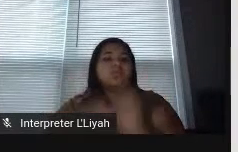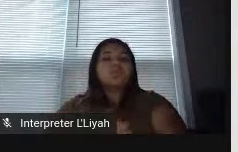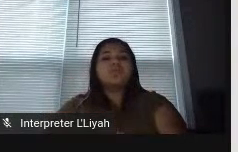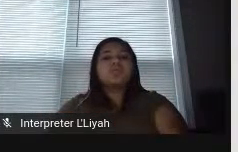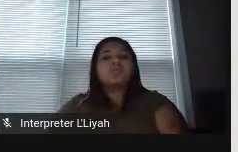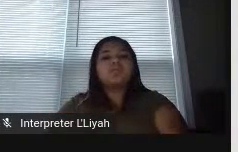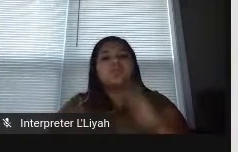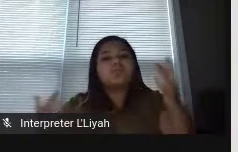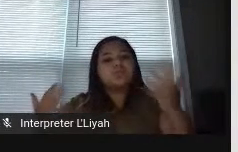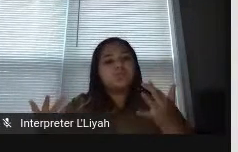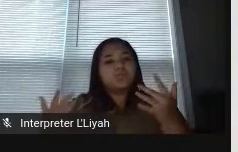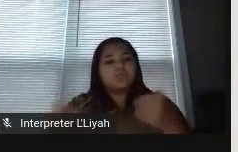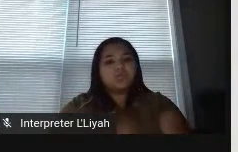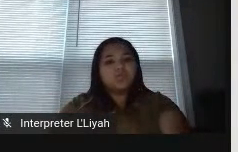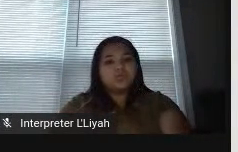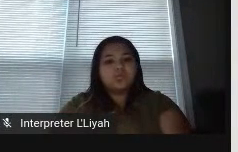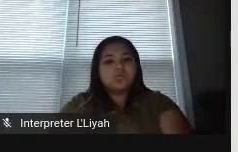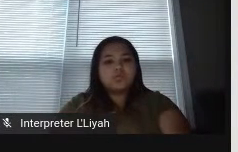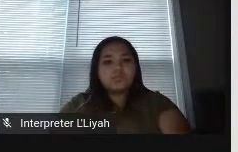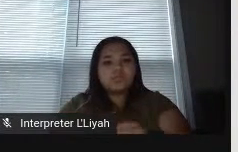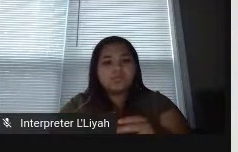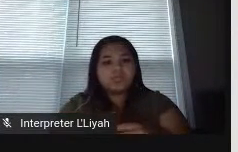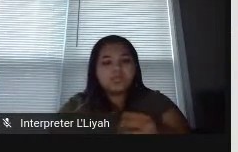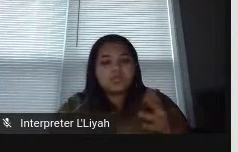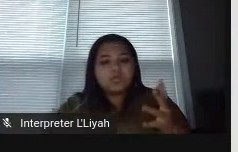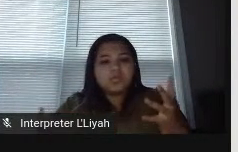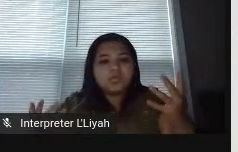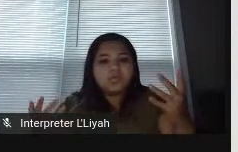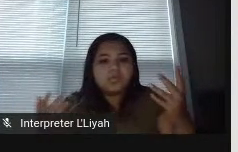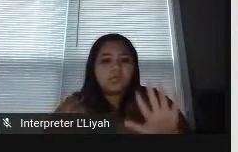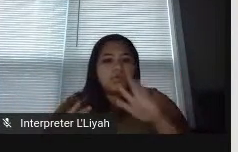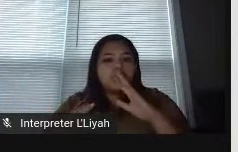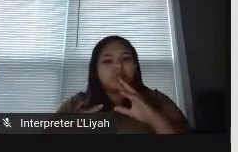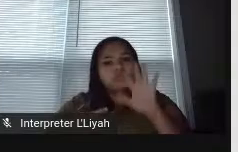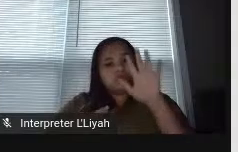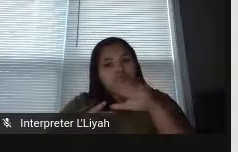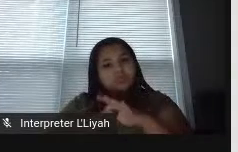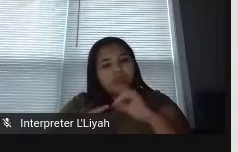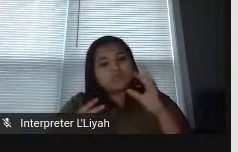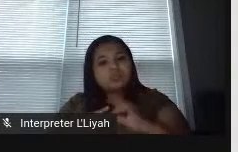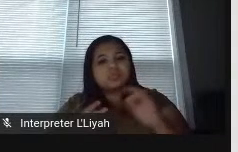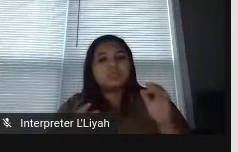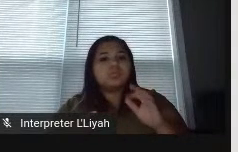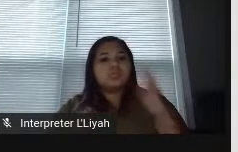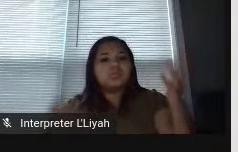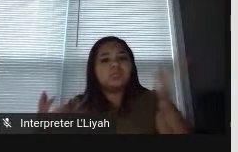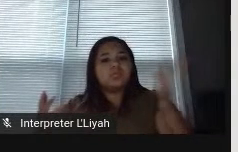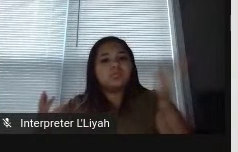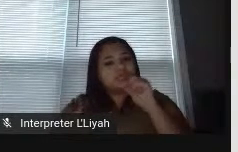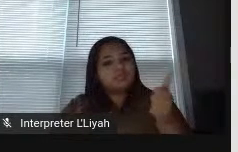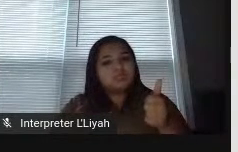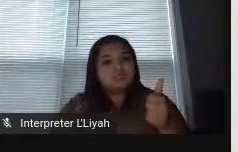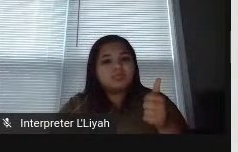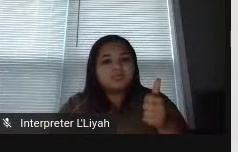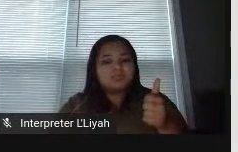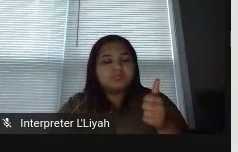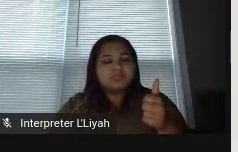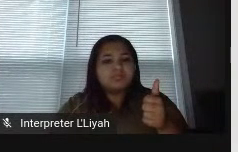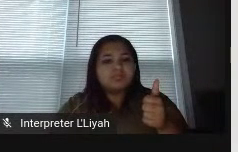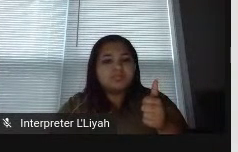So weight options if your child isn't